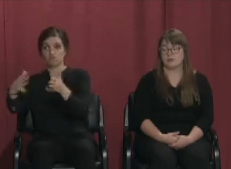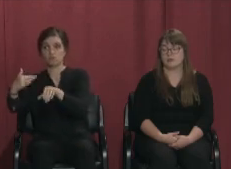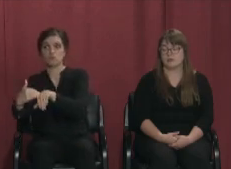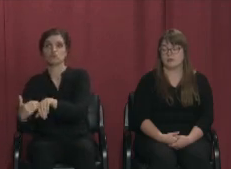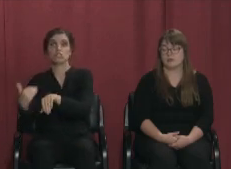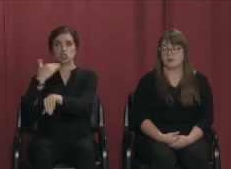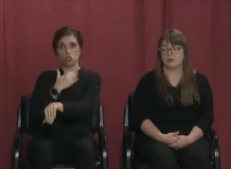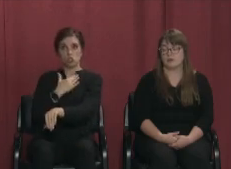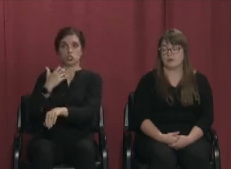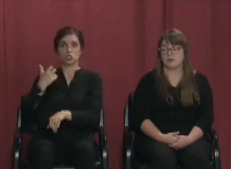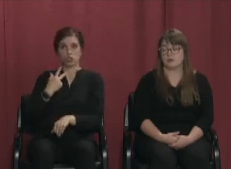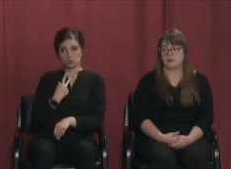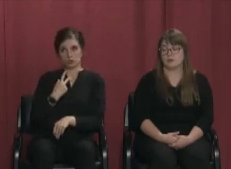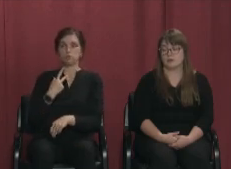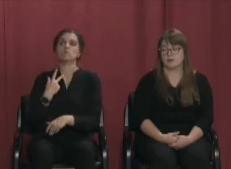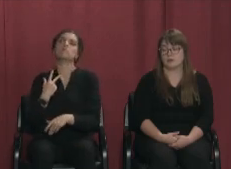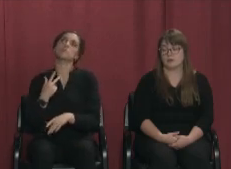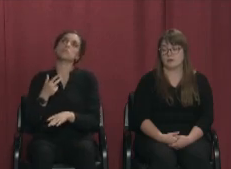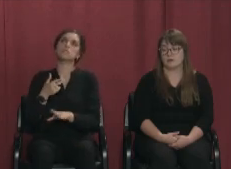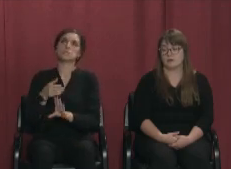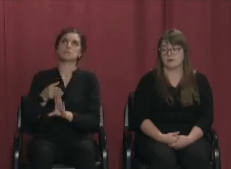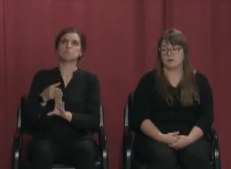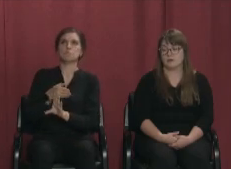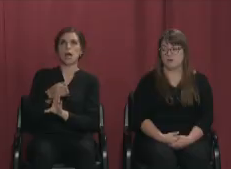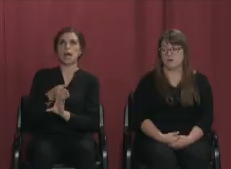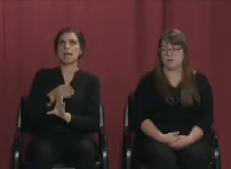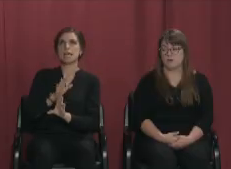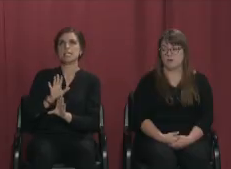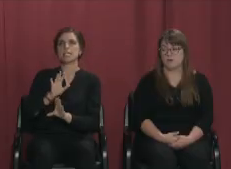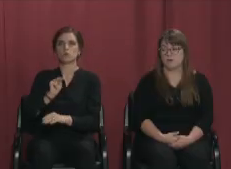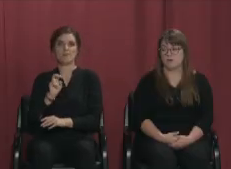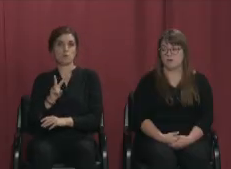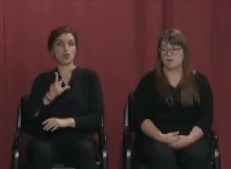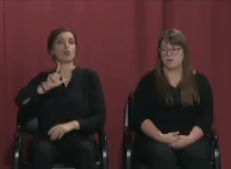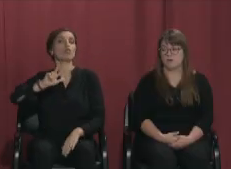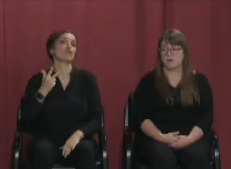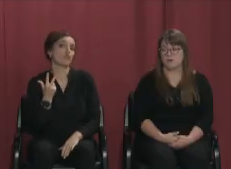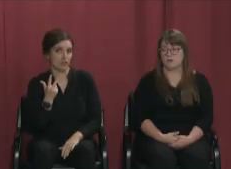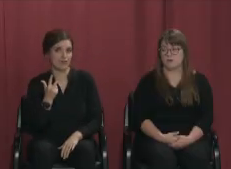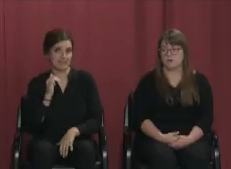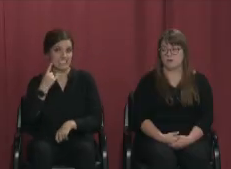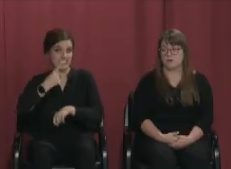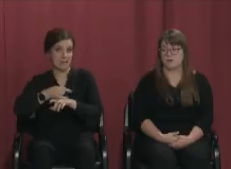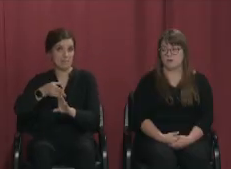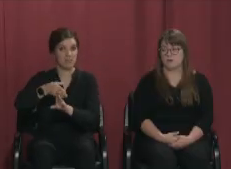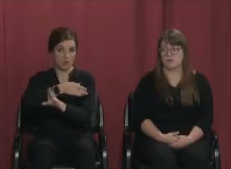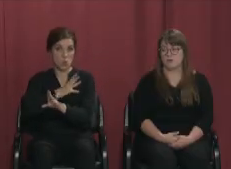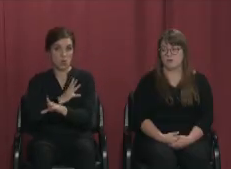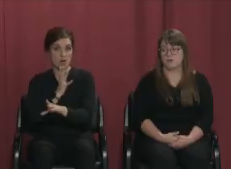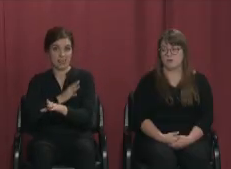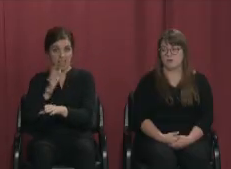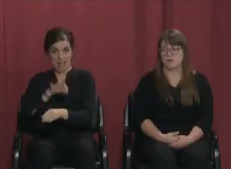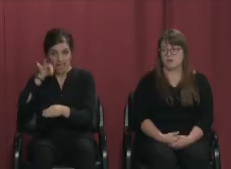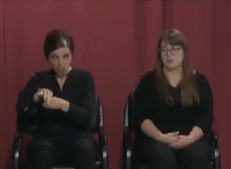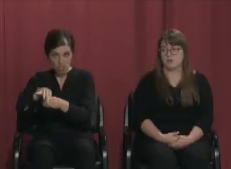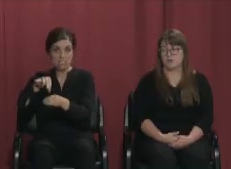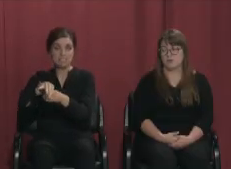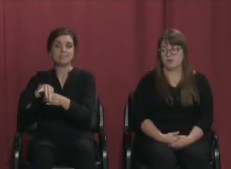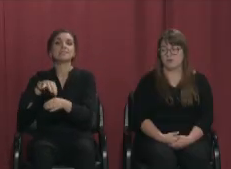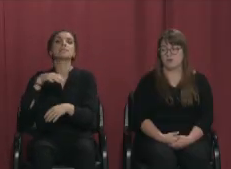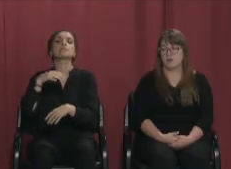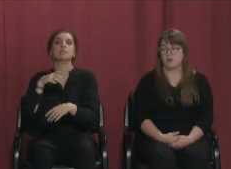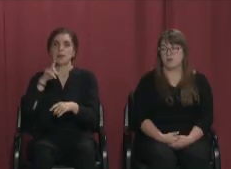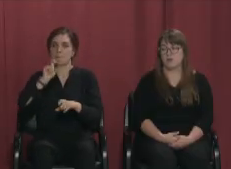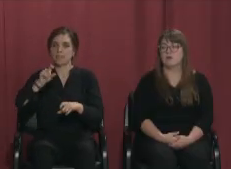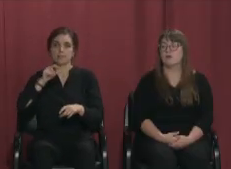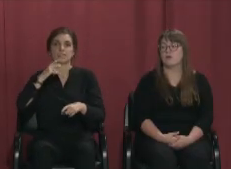request one by November 3rd, which is the day before the election, and then it has to be